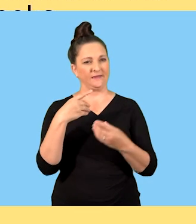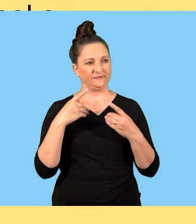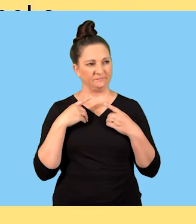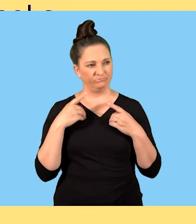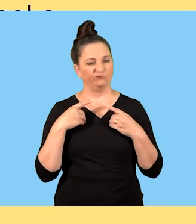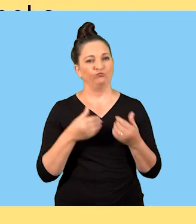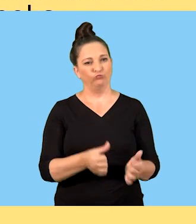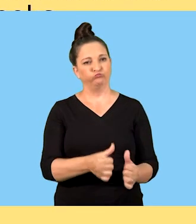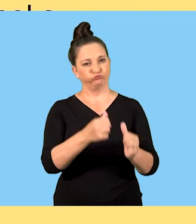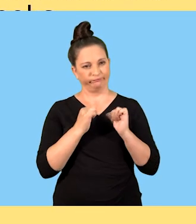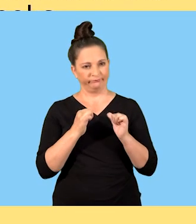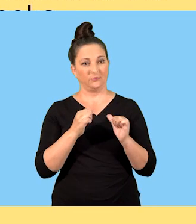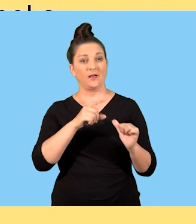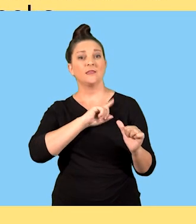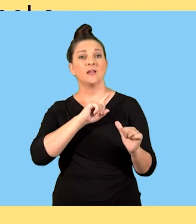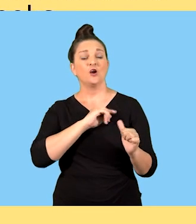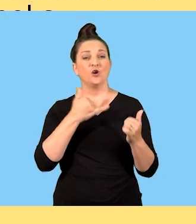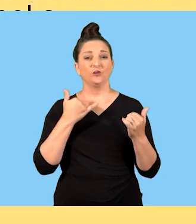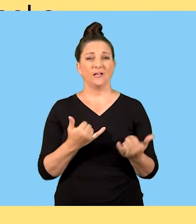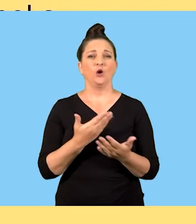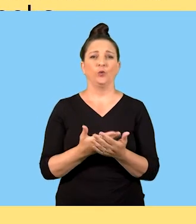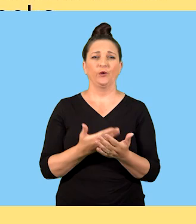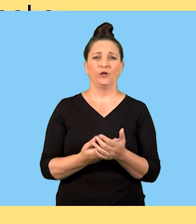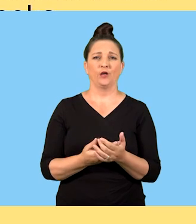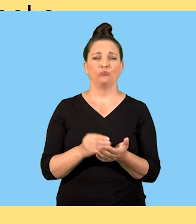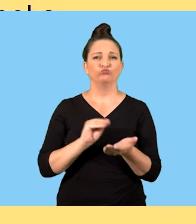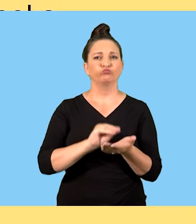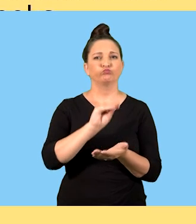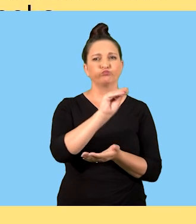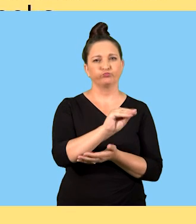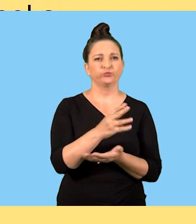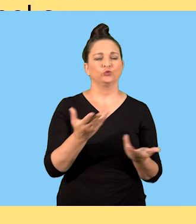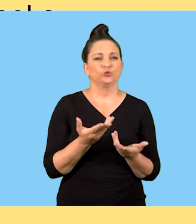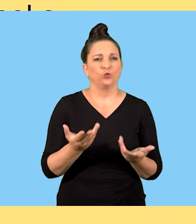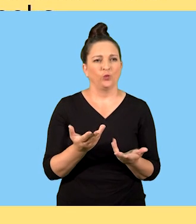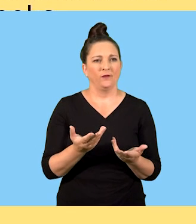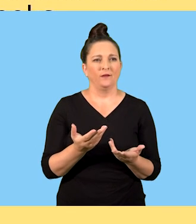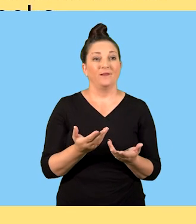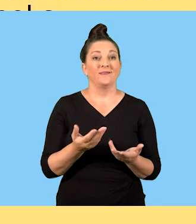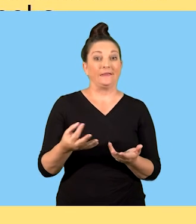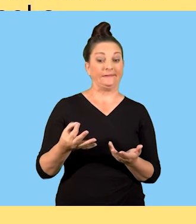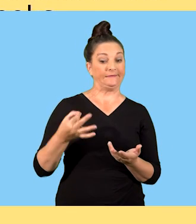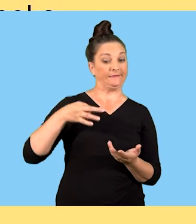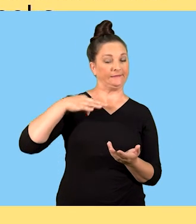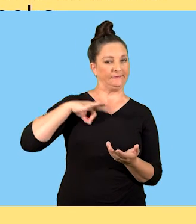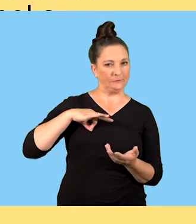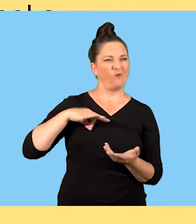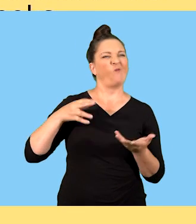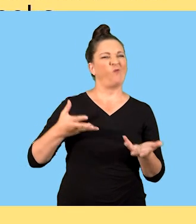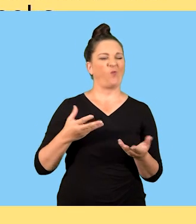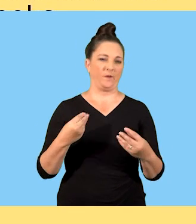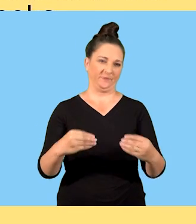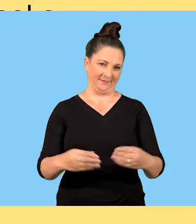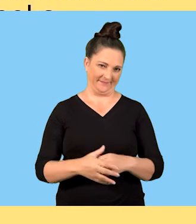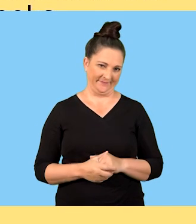And we record it on the credit side of our nominal account section because this is considered income for the